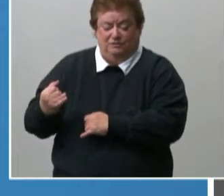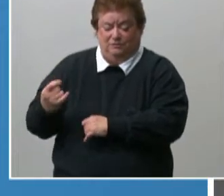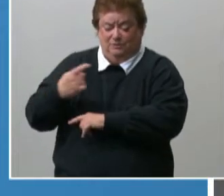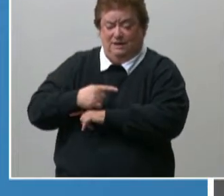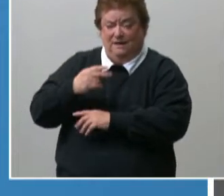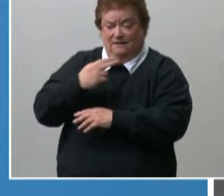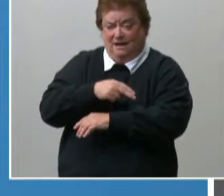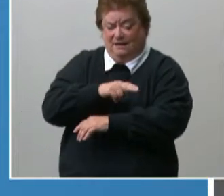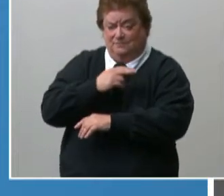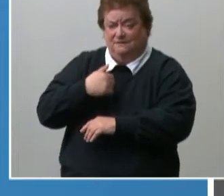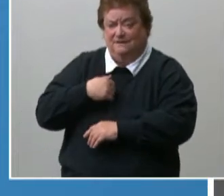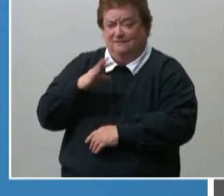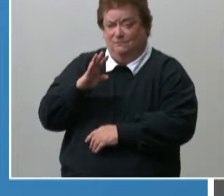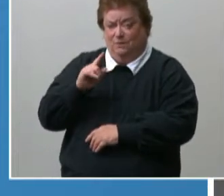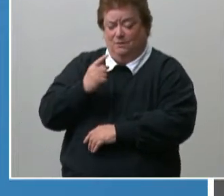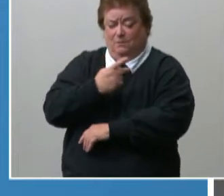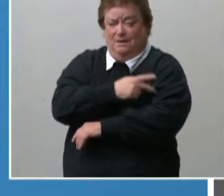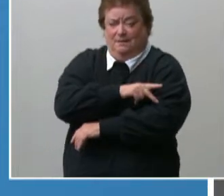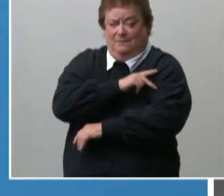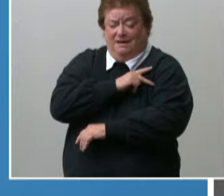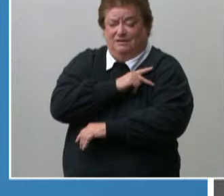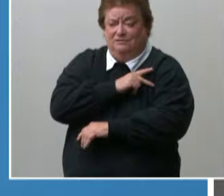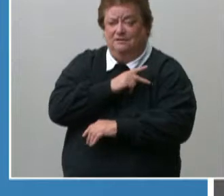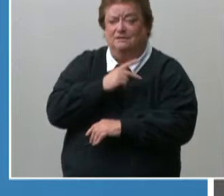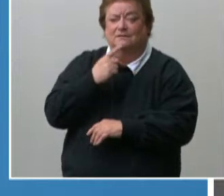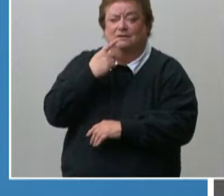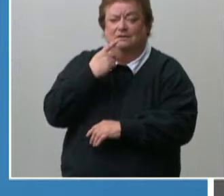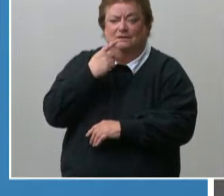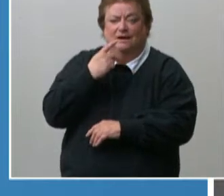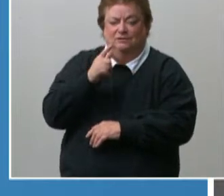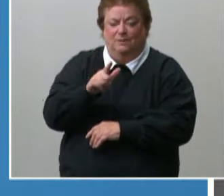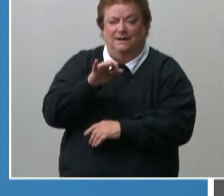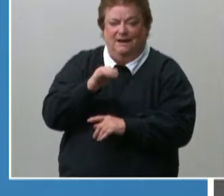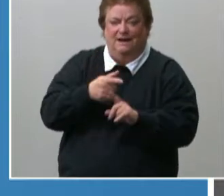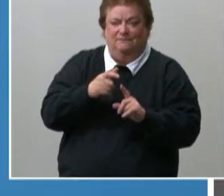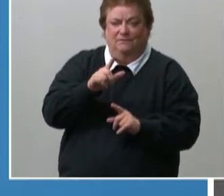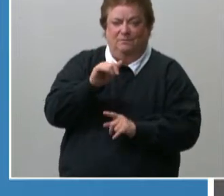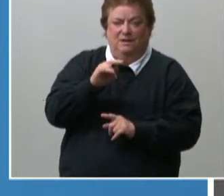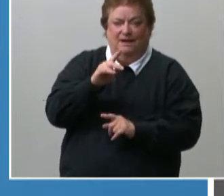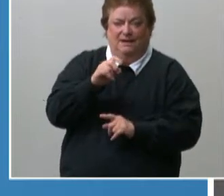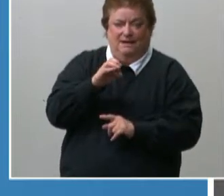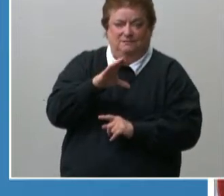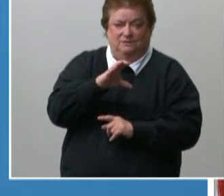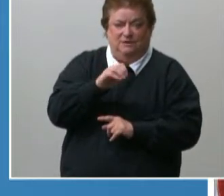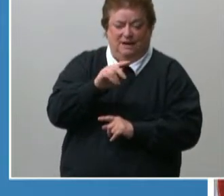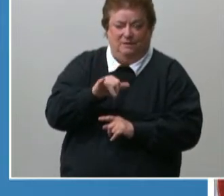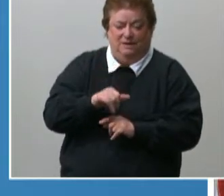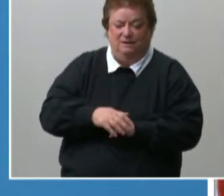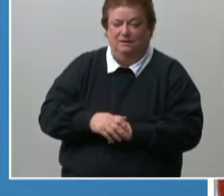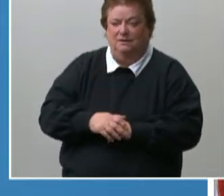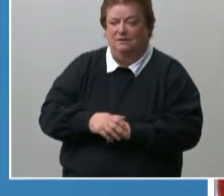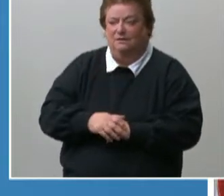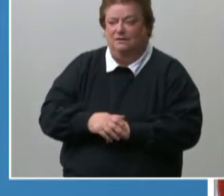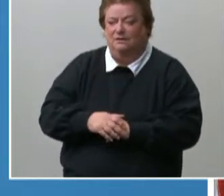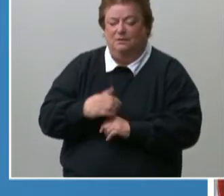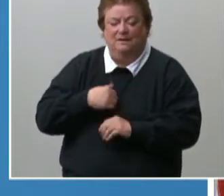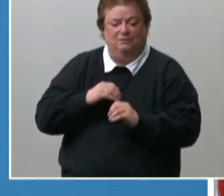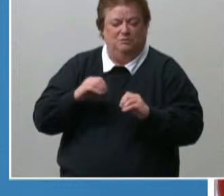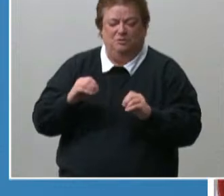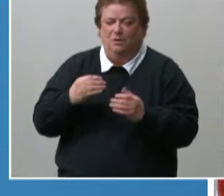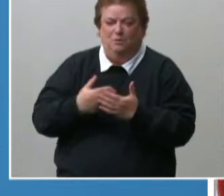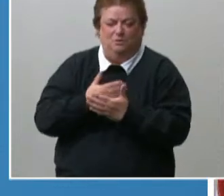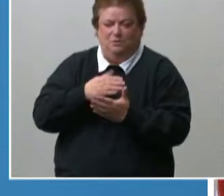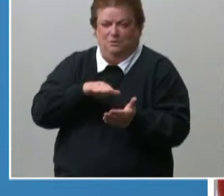hospitals are reporting 41 patients, for 29 from Lancaster County. We have no new deaths to